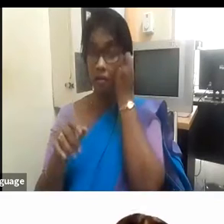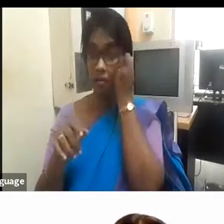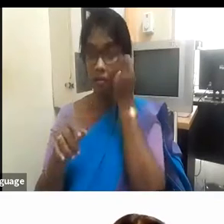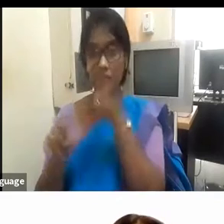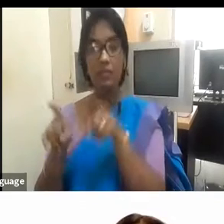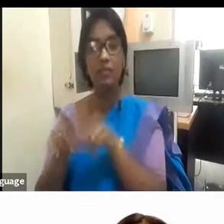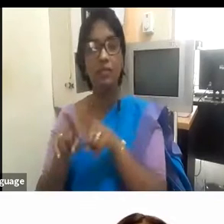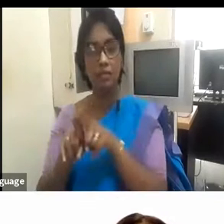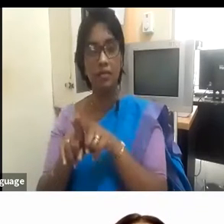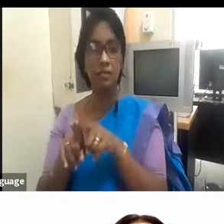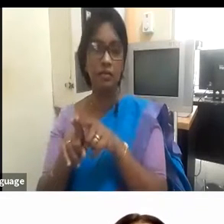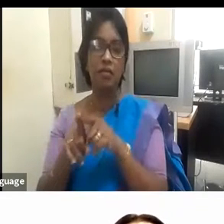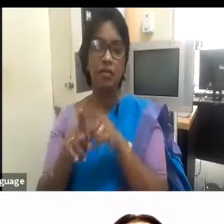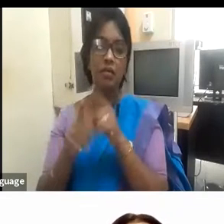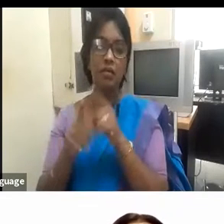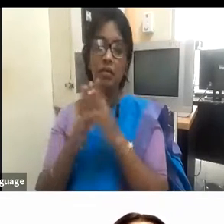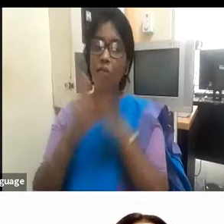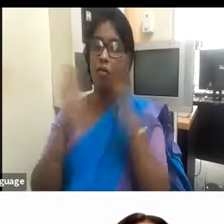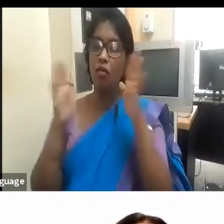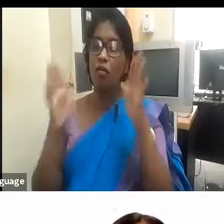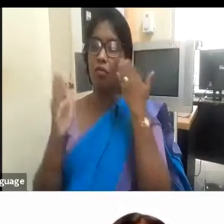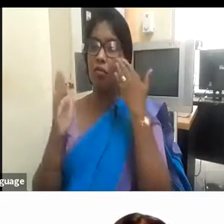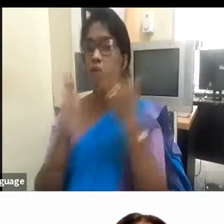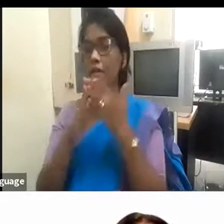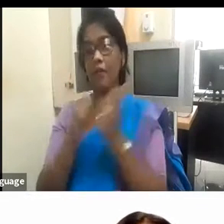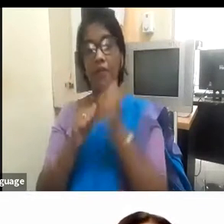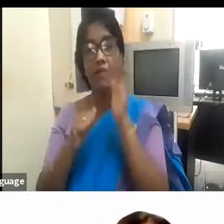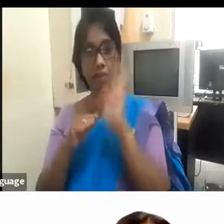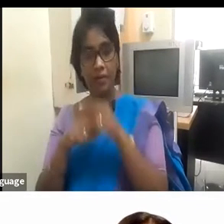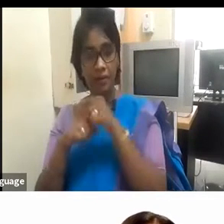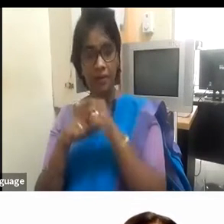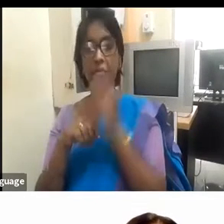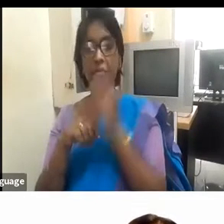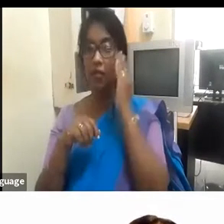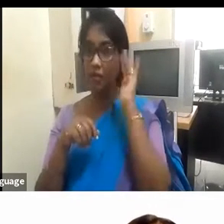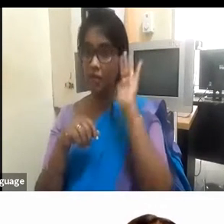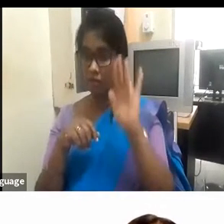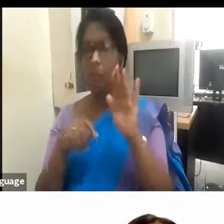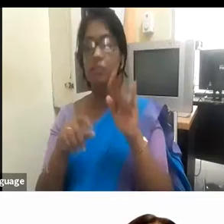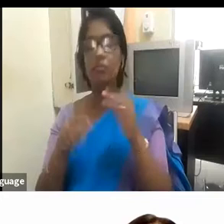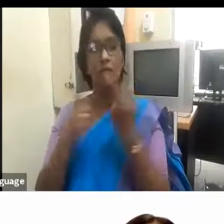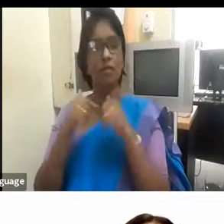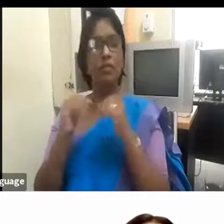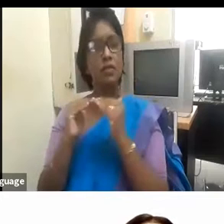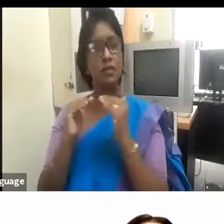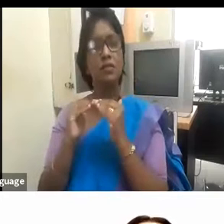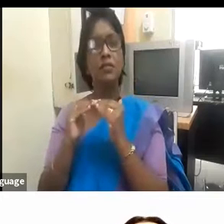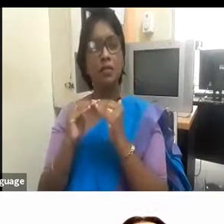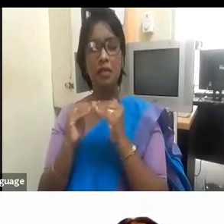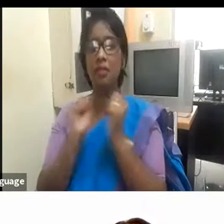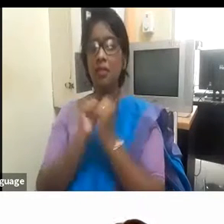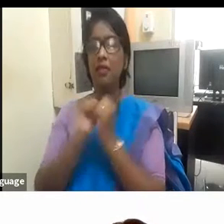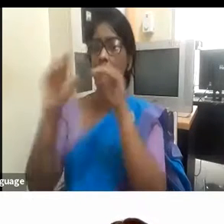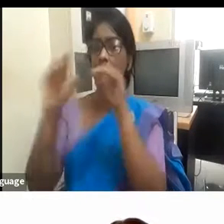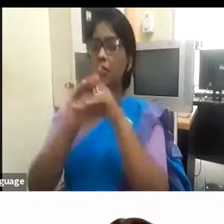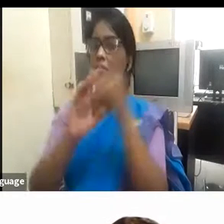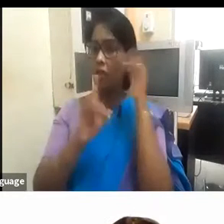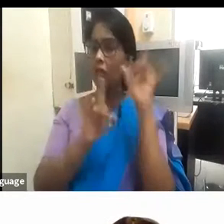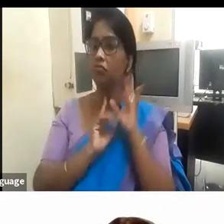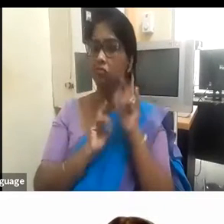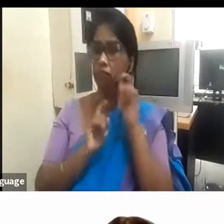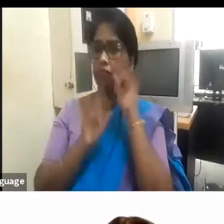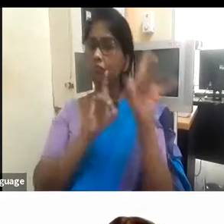that, equality to men and women in the workforce. So they're like, people feel